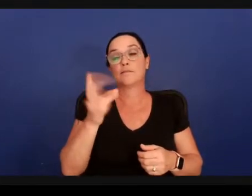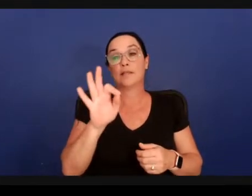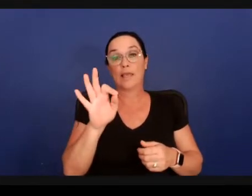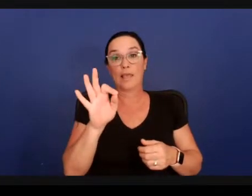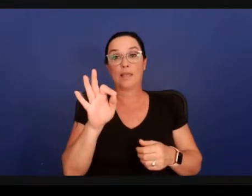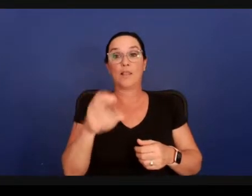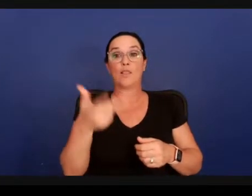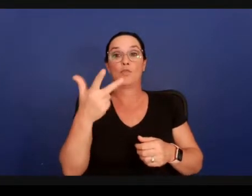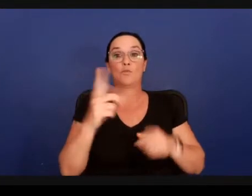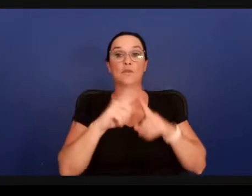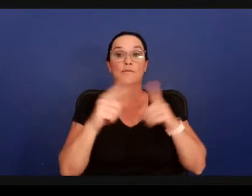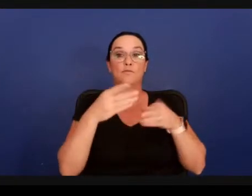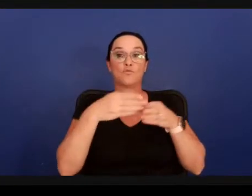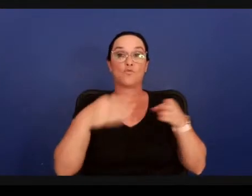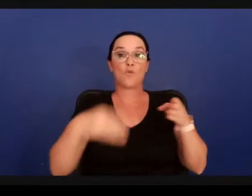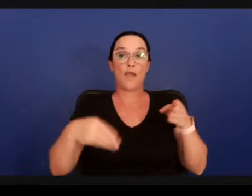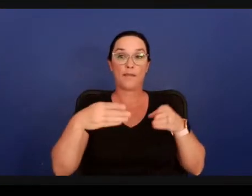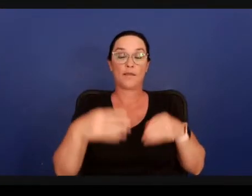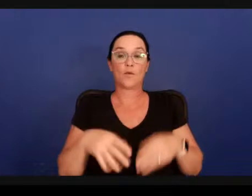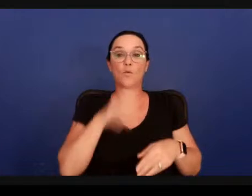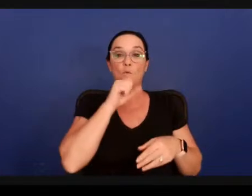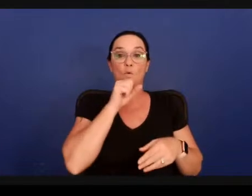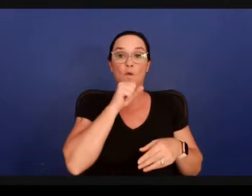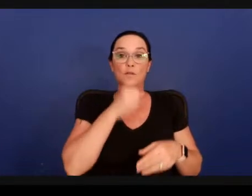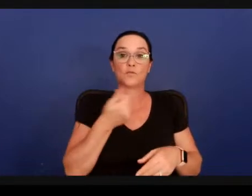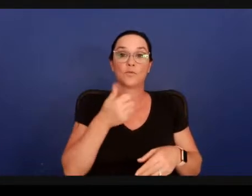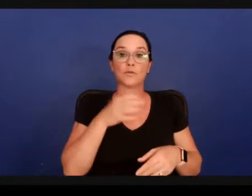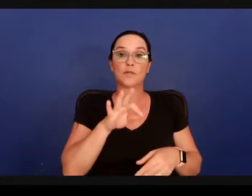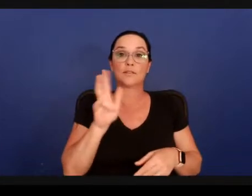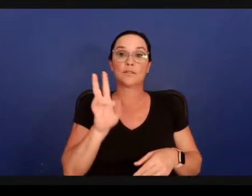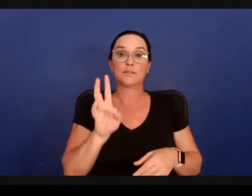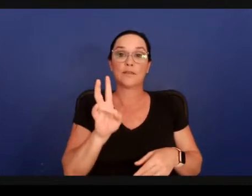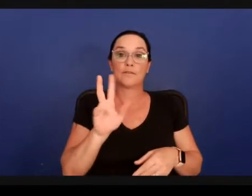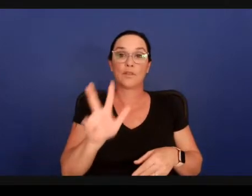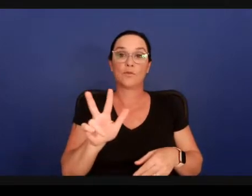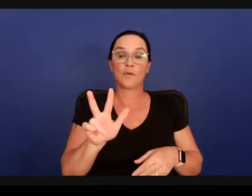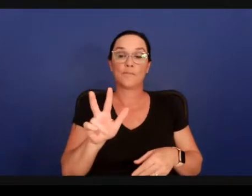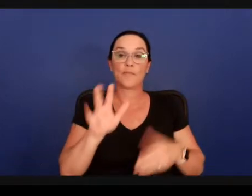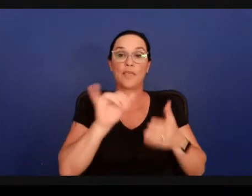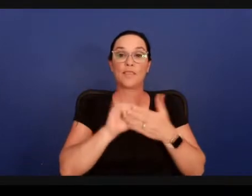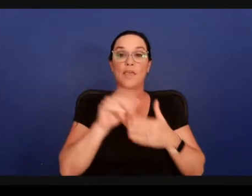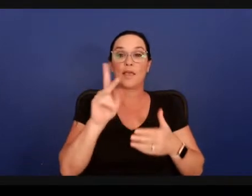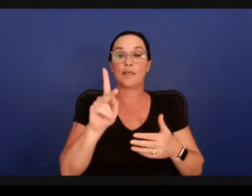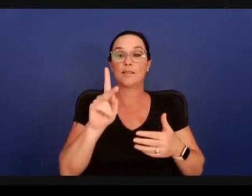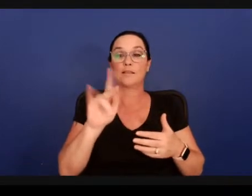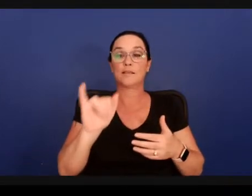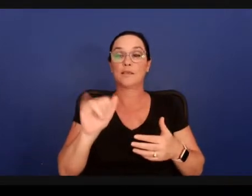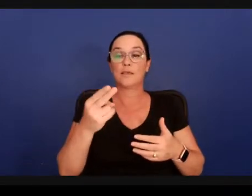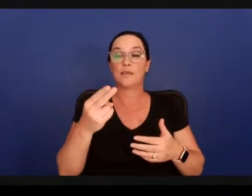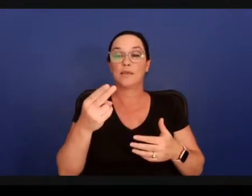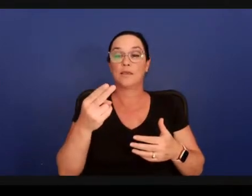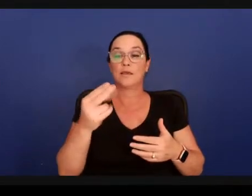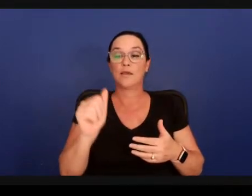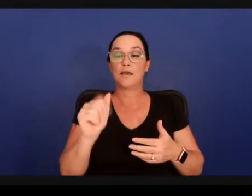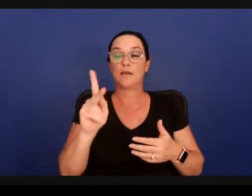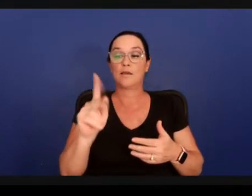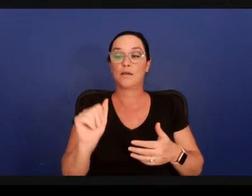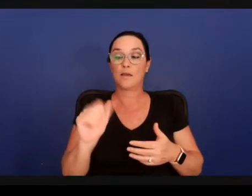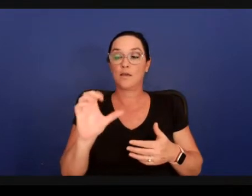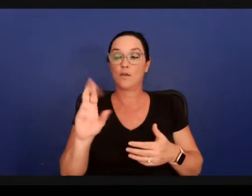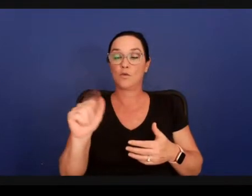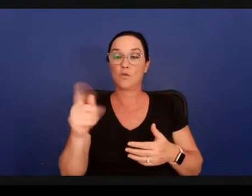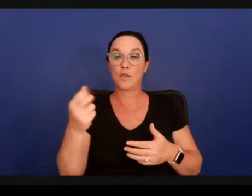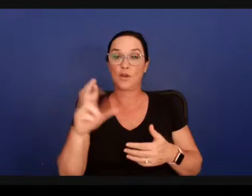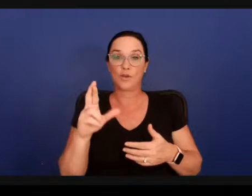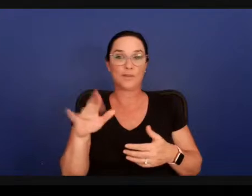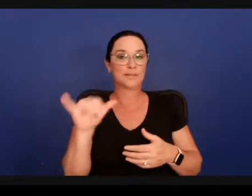same trend. The orange one was 73. This is actually Hiaka crater and Pauahi crater. So same trend.